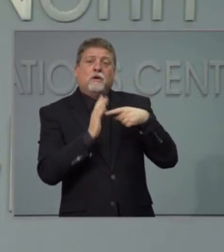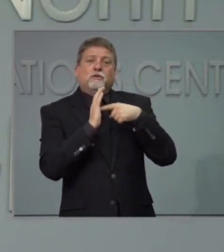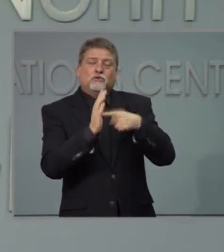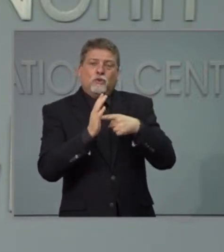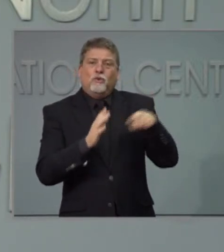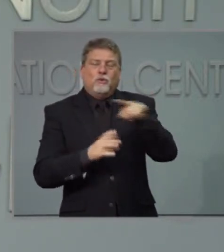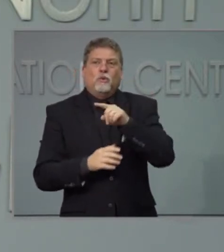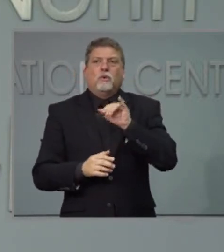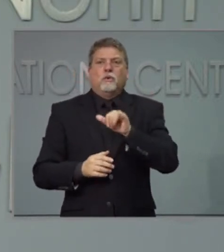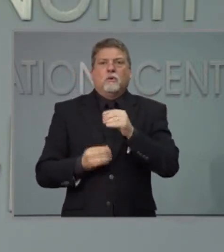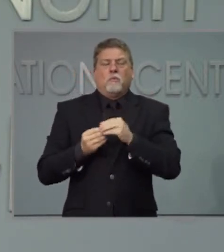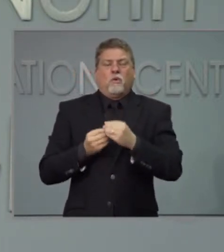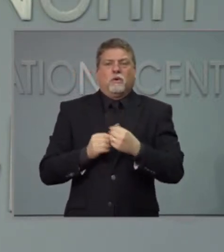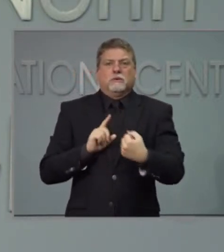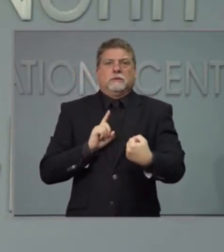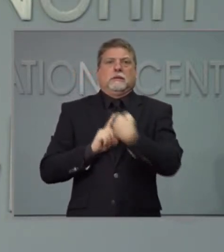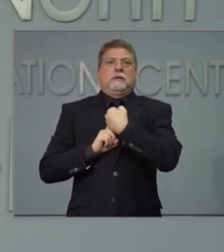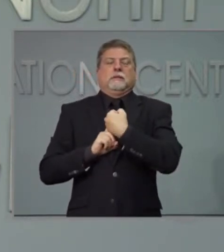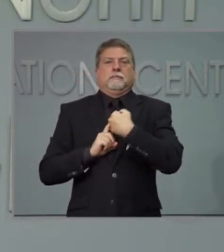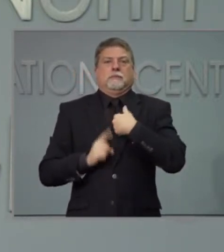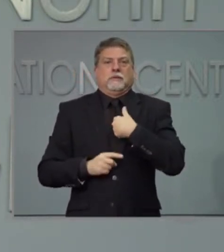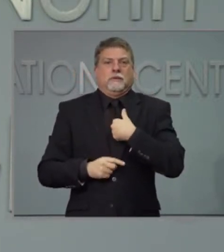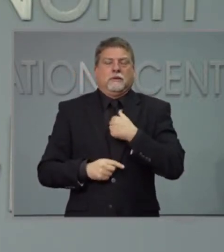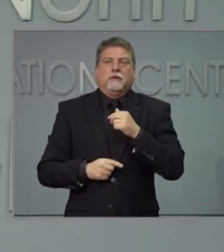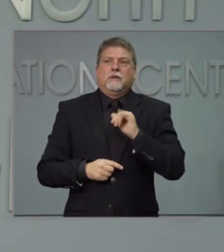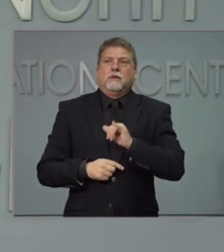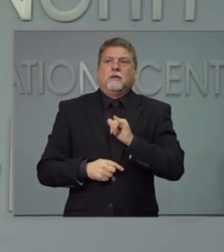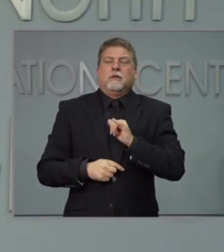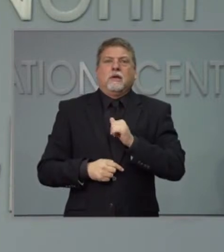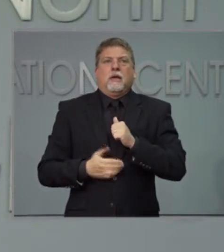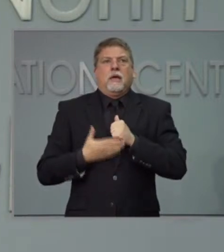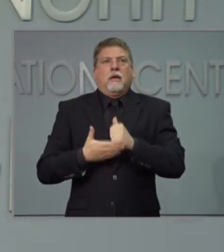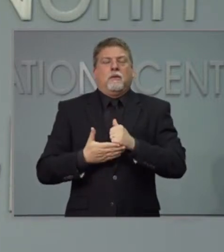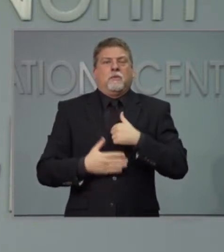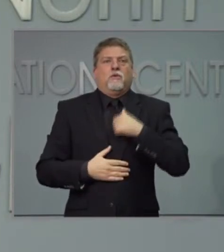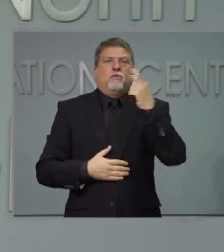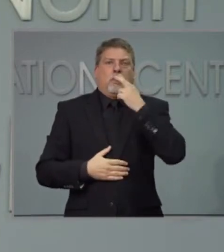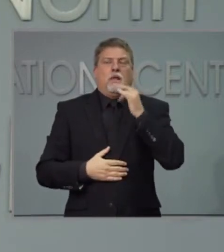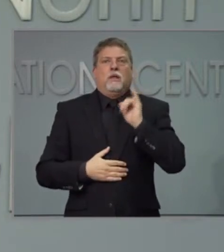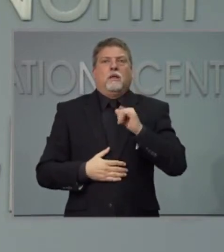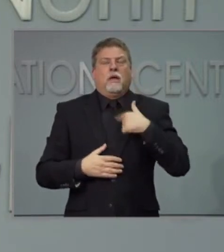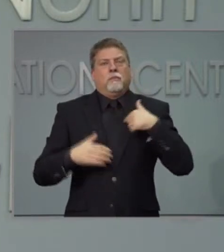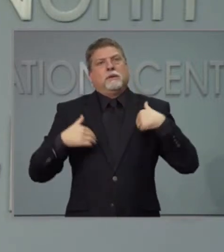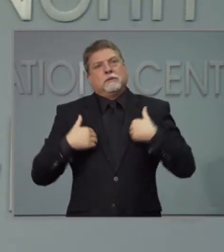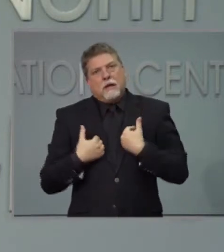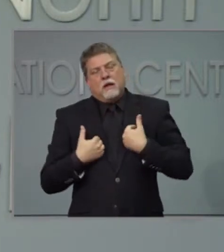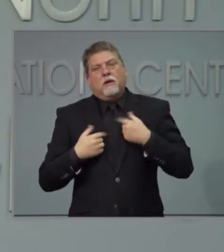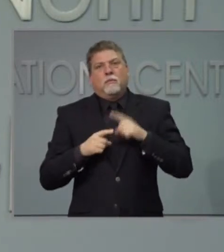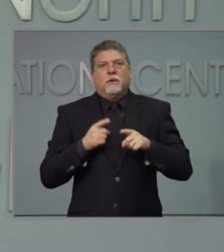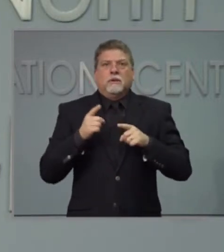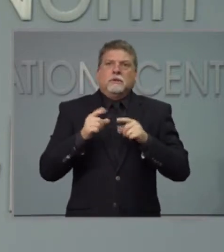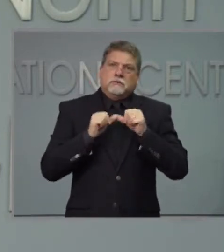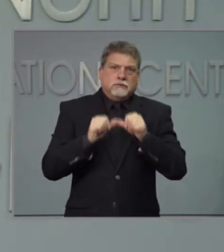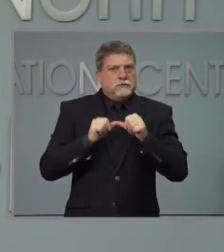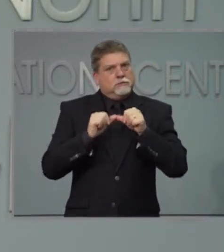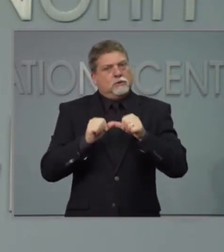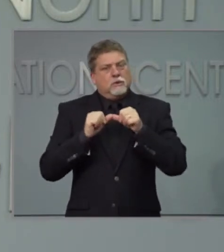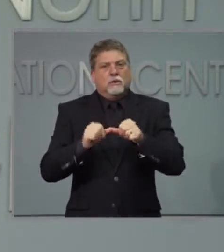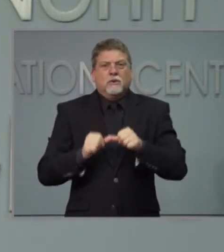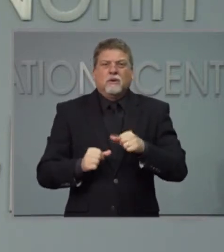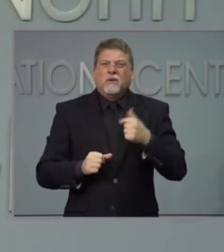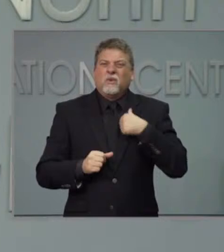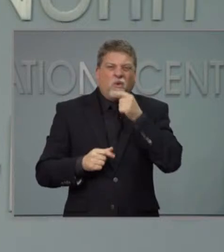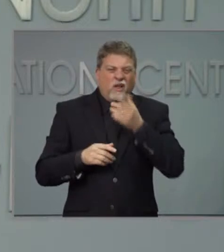that's going to work better right now to try to curb the numbers than just simply adding another